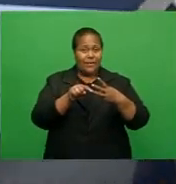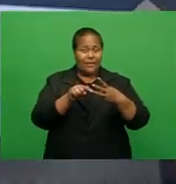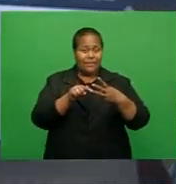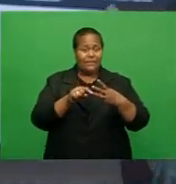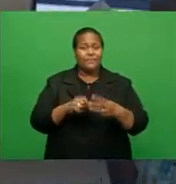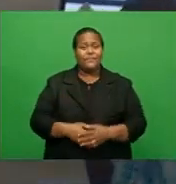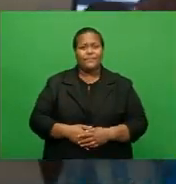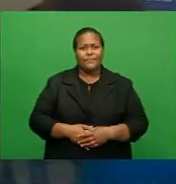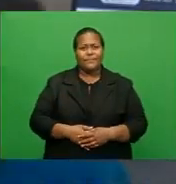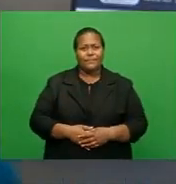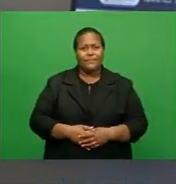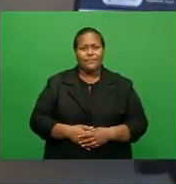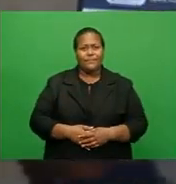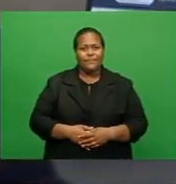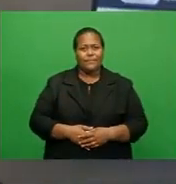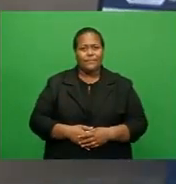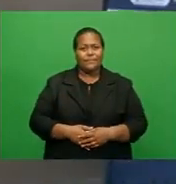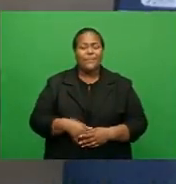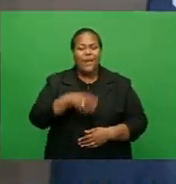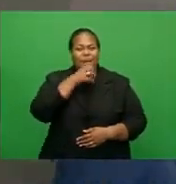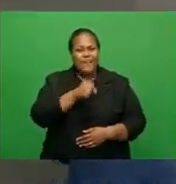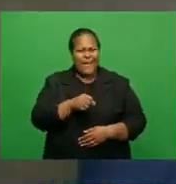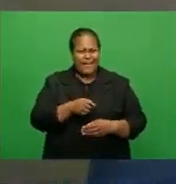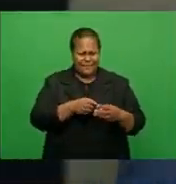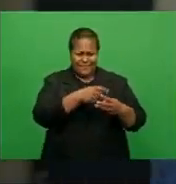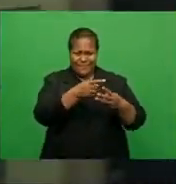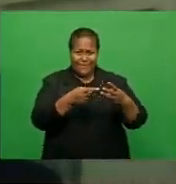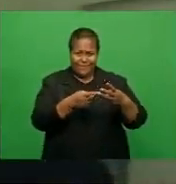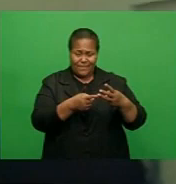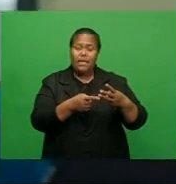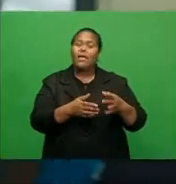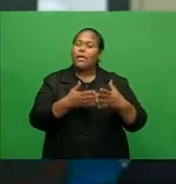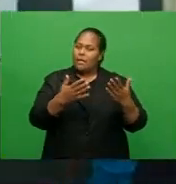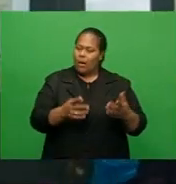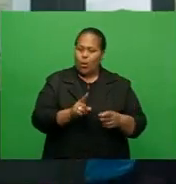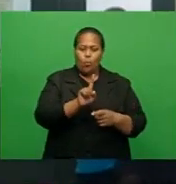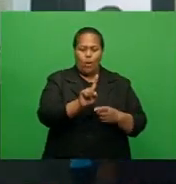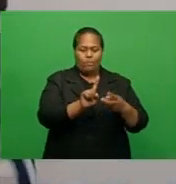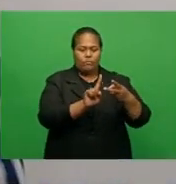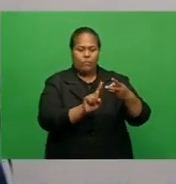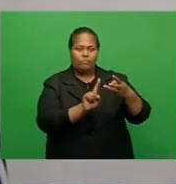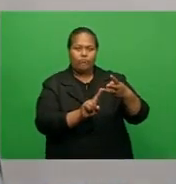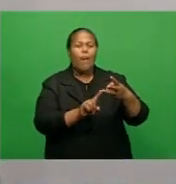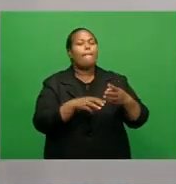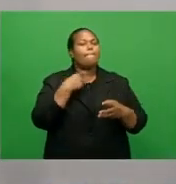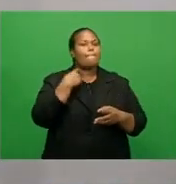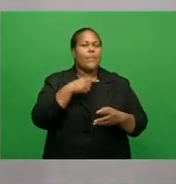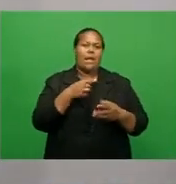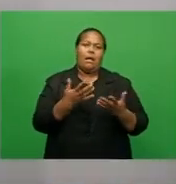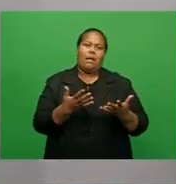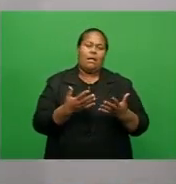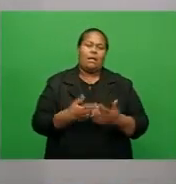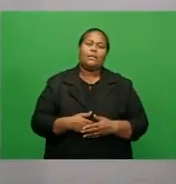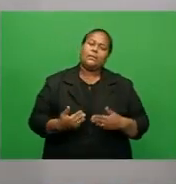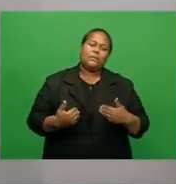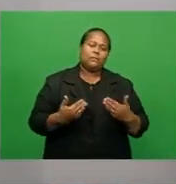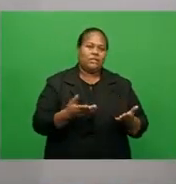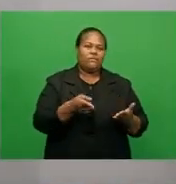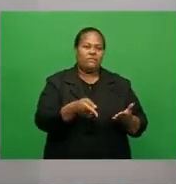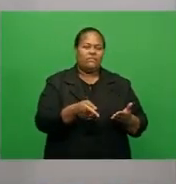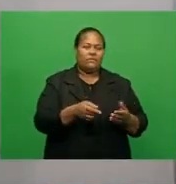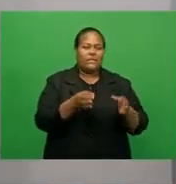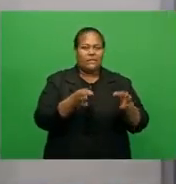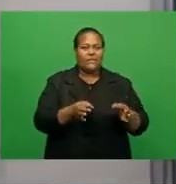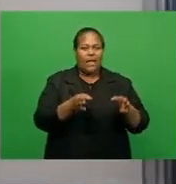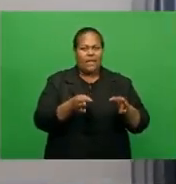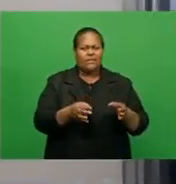Teki Rokondaku Nivosa and Isikeli Langimbalavu each face 1 count of murder. It's alleged that the 3 assaulted the bus driver at the